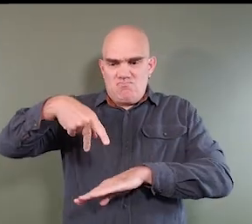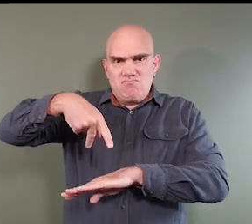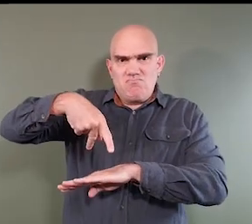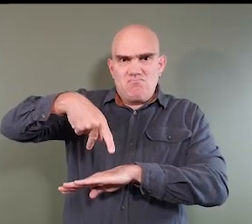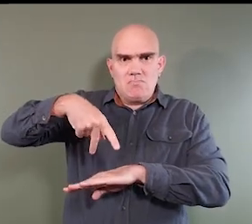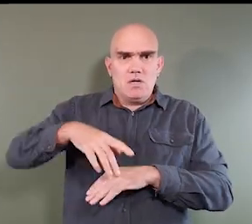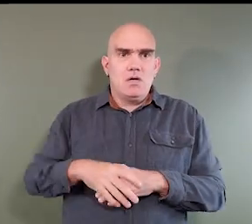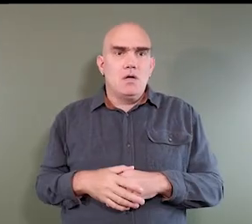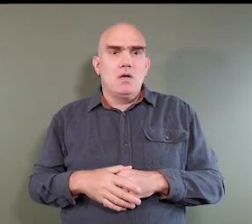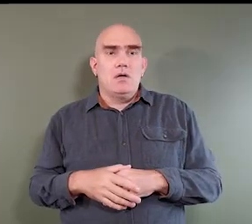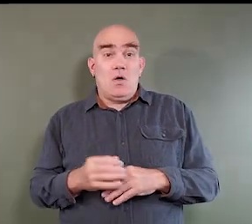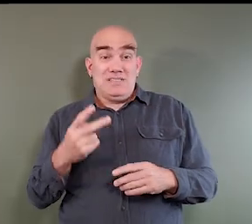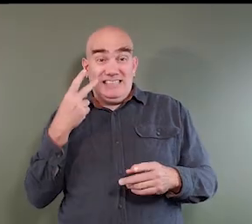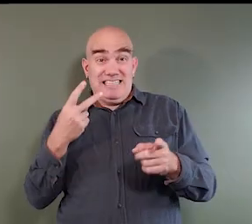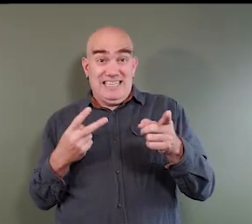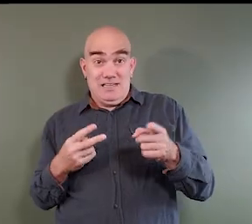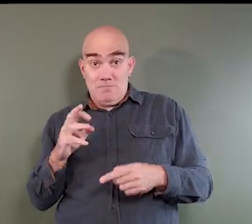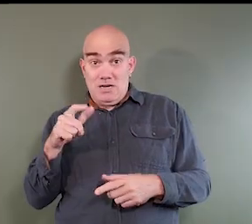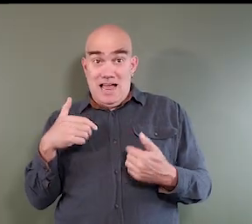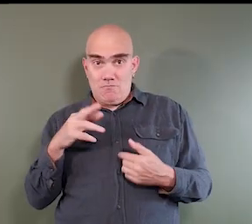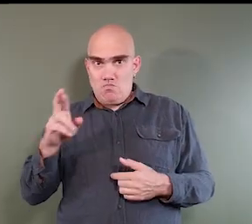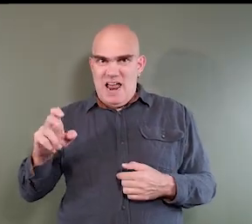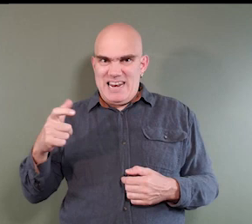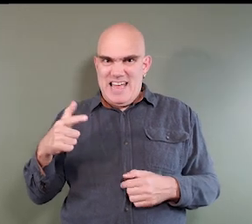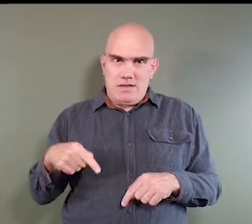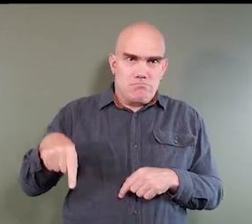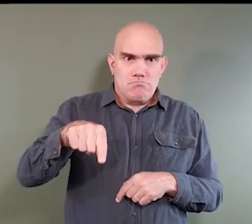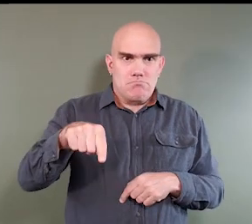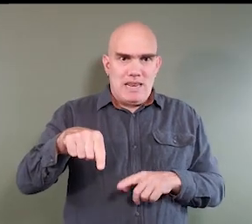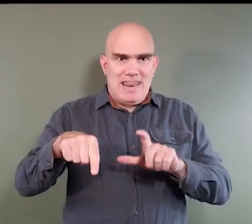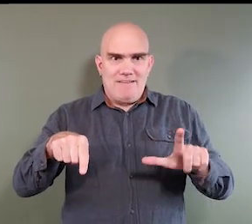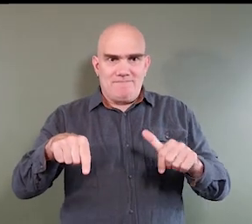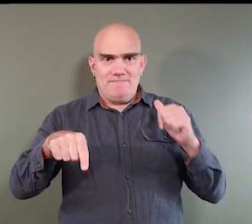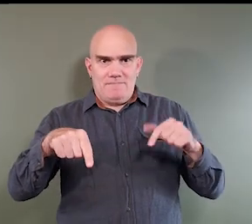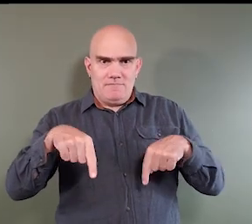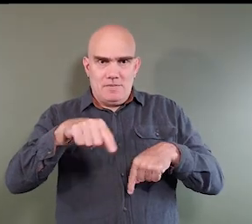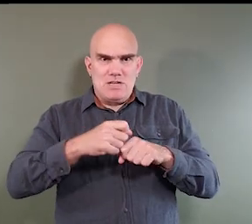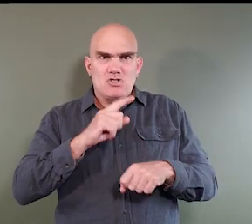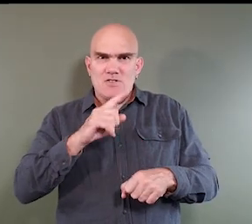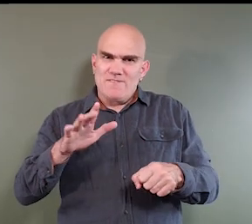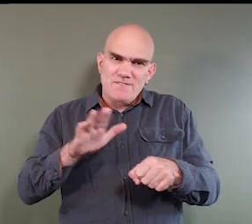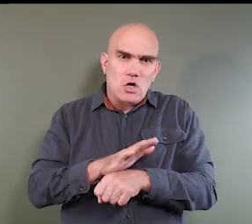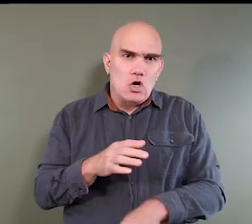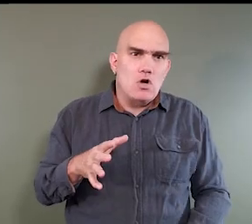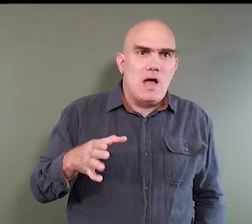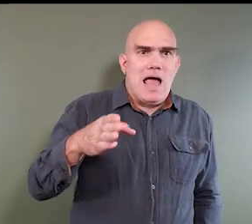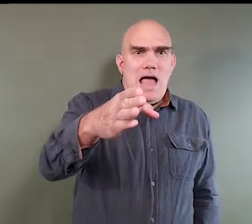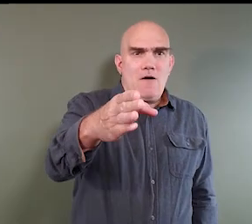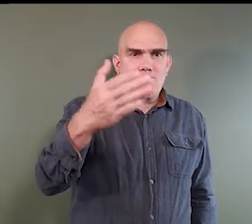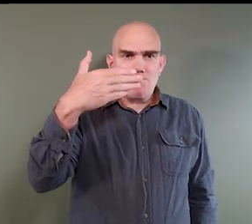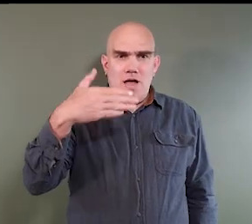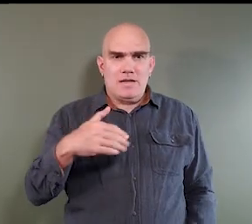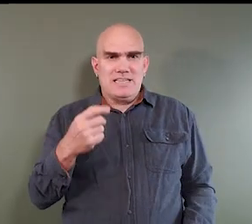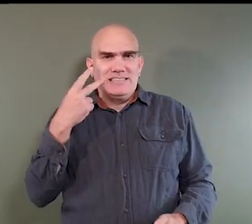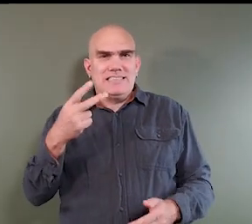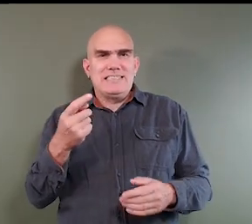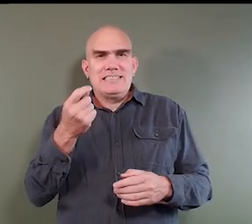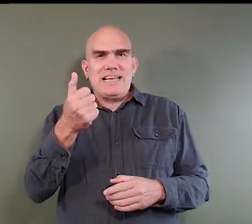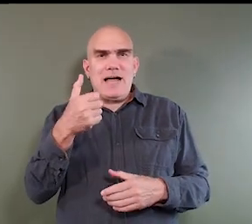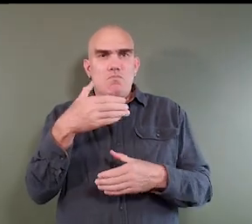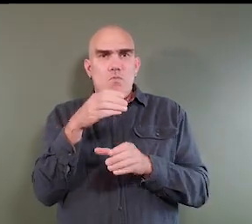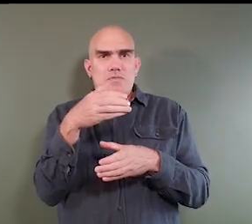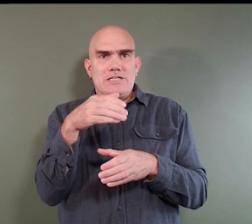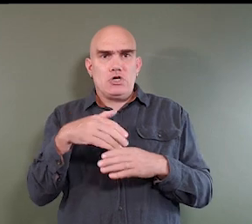So she has her right leg in front of her left one right now, making sure she's reaching all the way out in front. You can see there's a